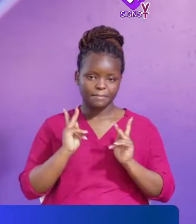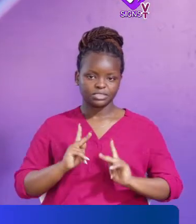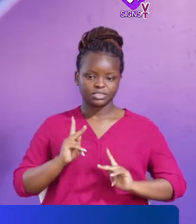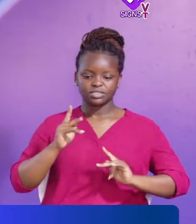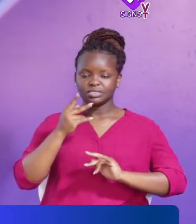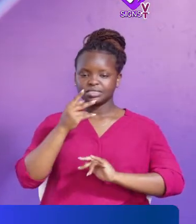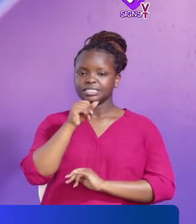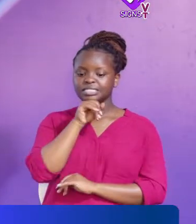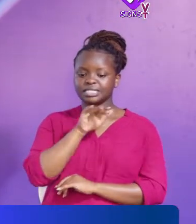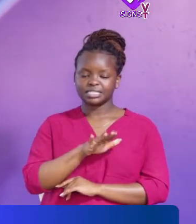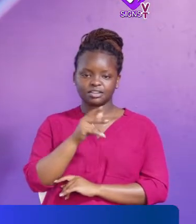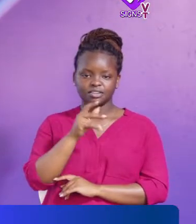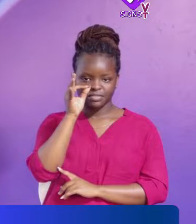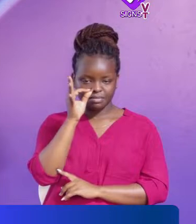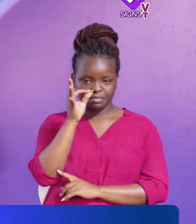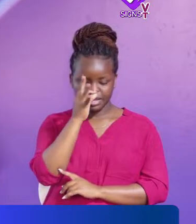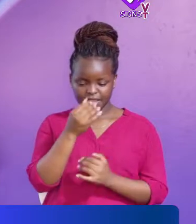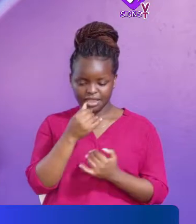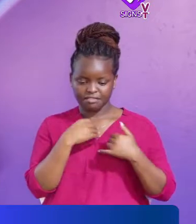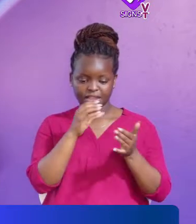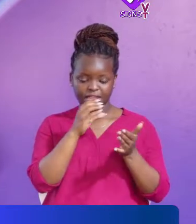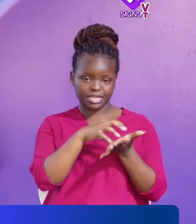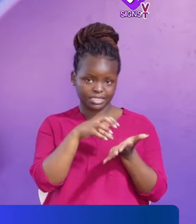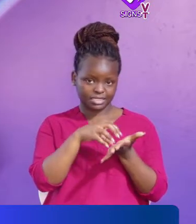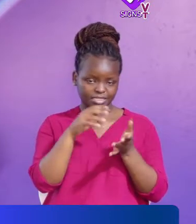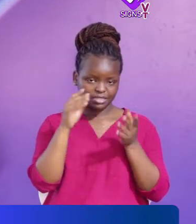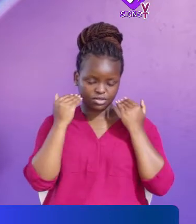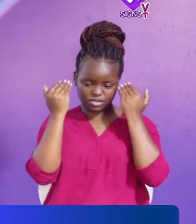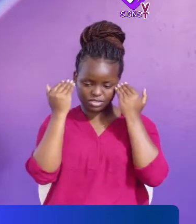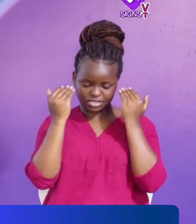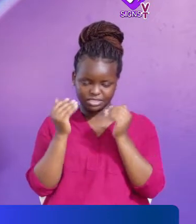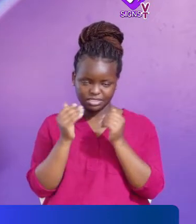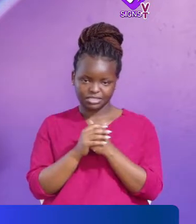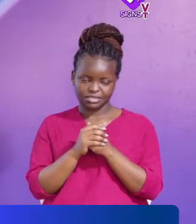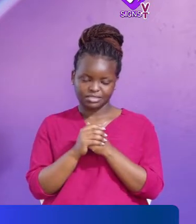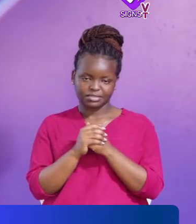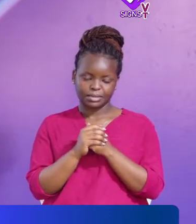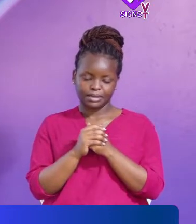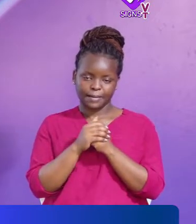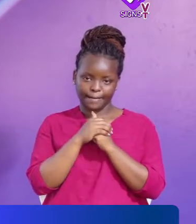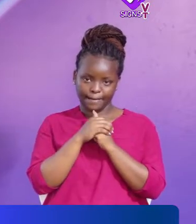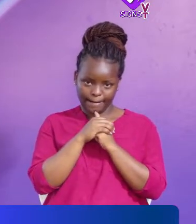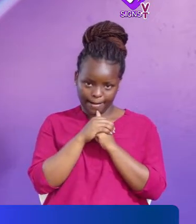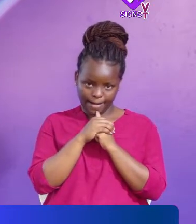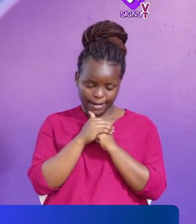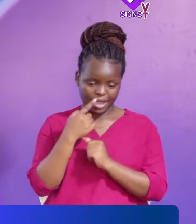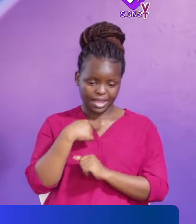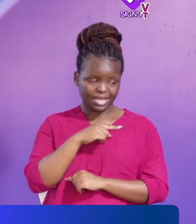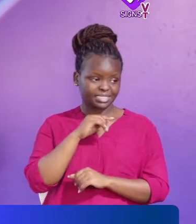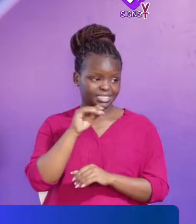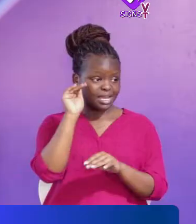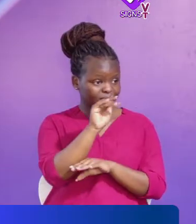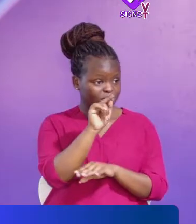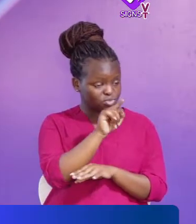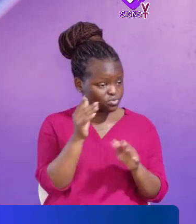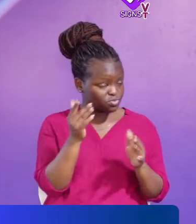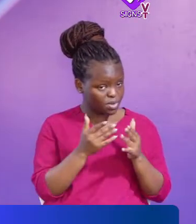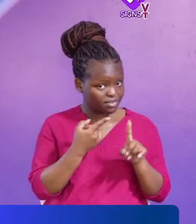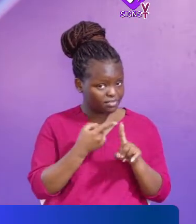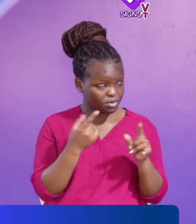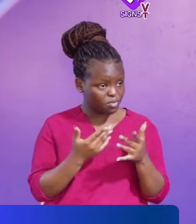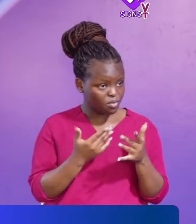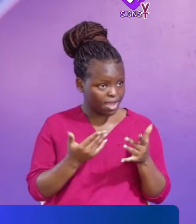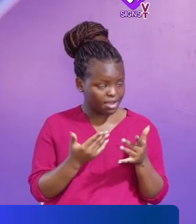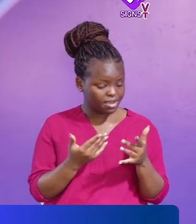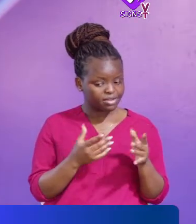and there's a case in court of someone who claims to be the son of Kibaki. We just ask, where have you been? We go with you where you have